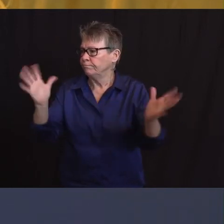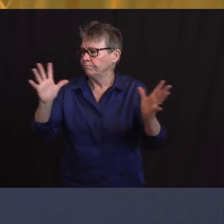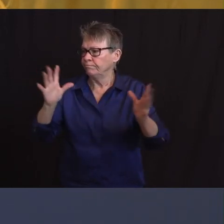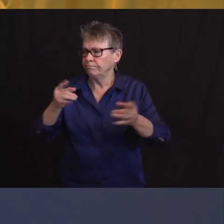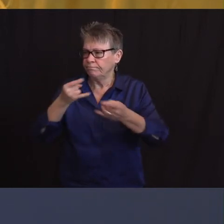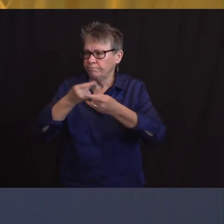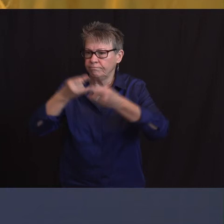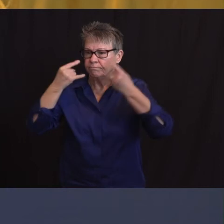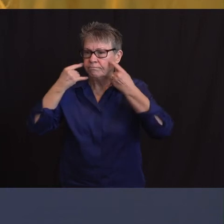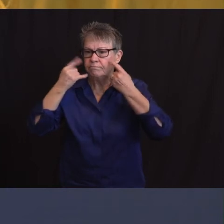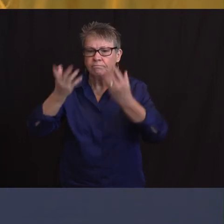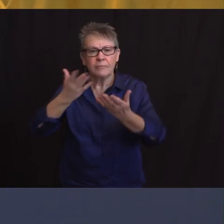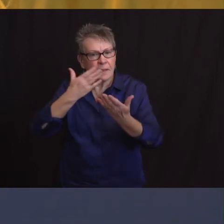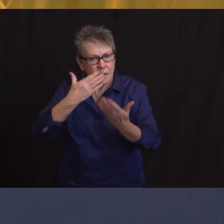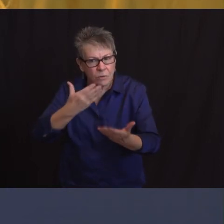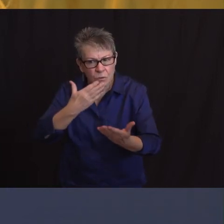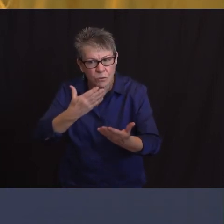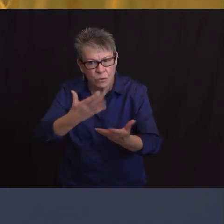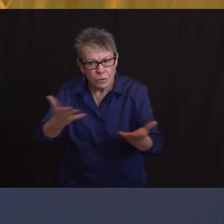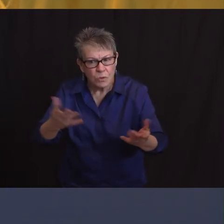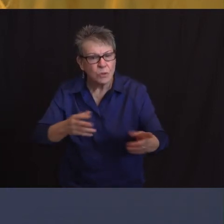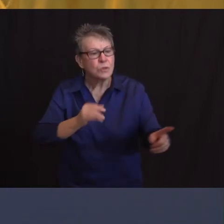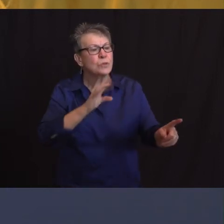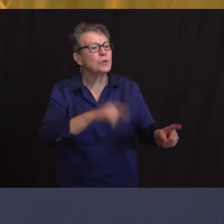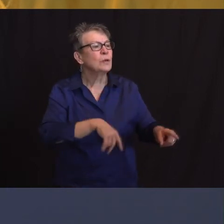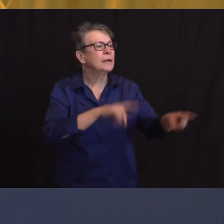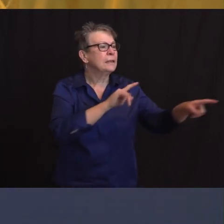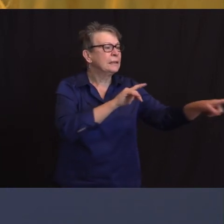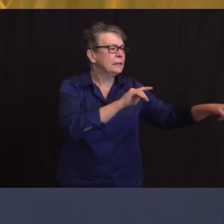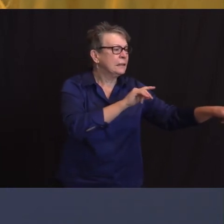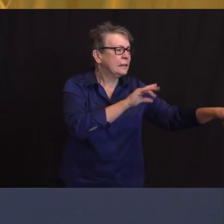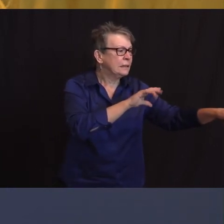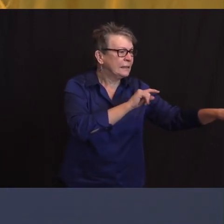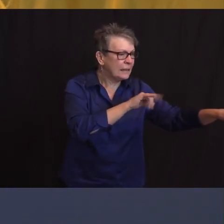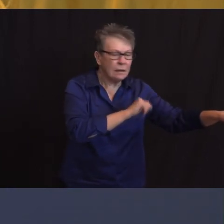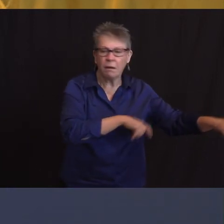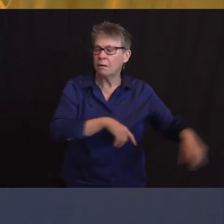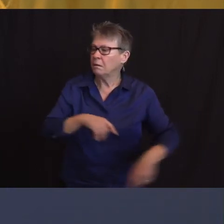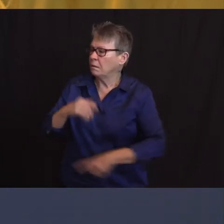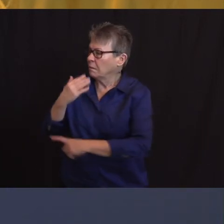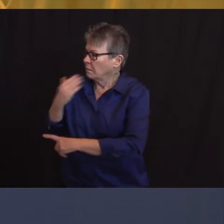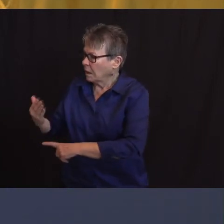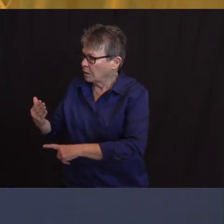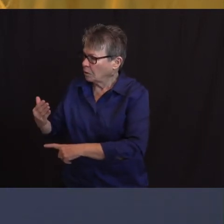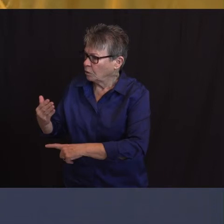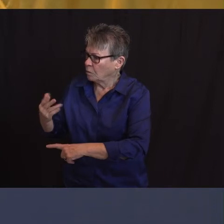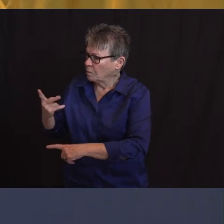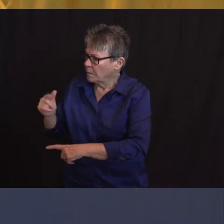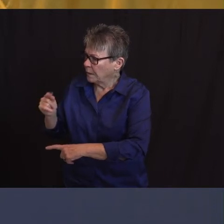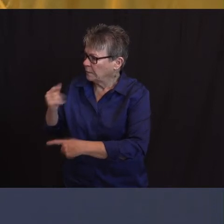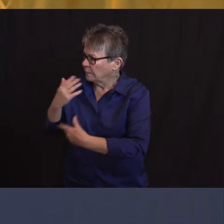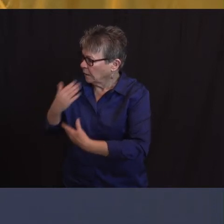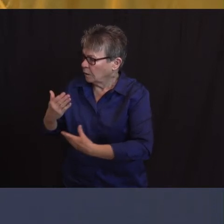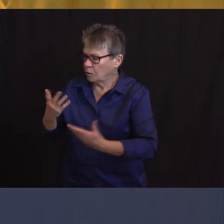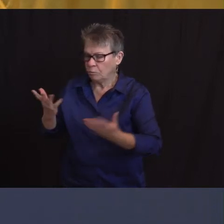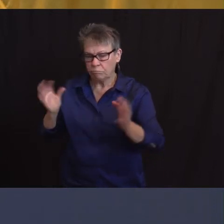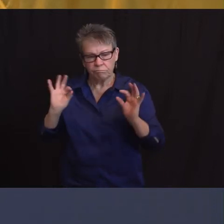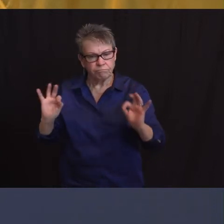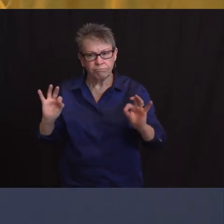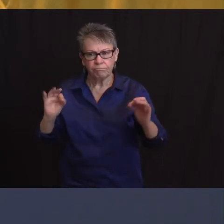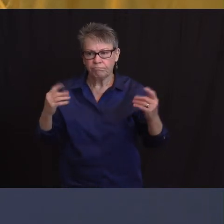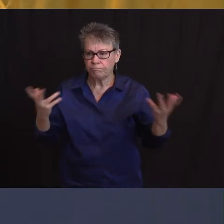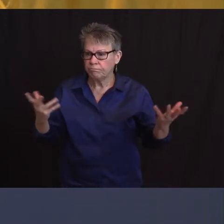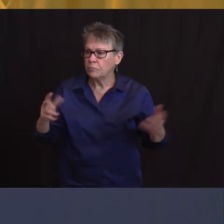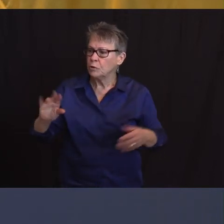Thank you all. Judy and Tina, thank you, as always. Pat, likewise. Jared,